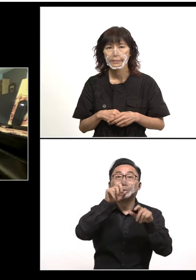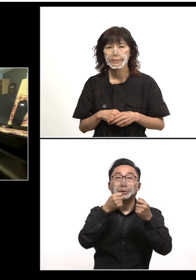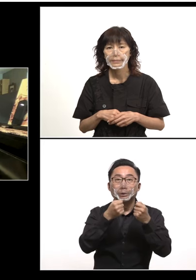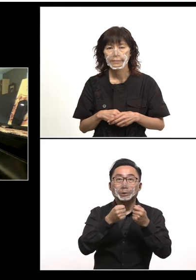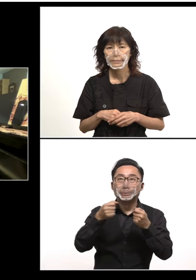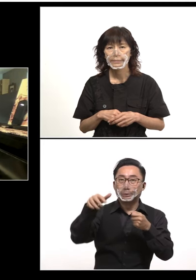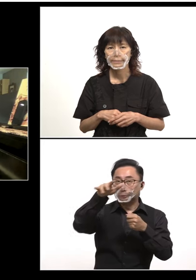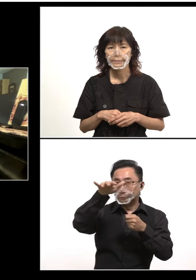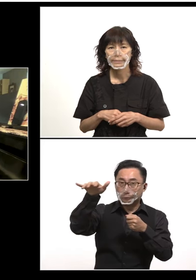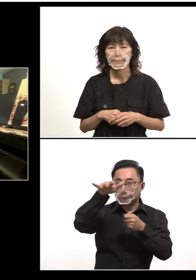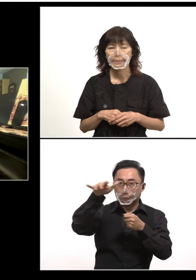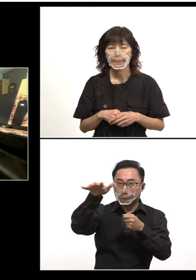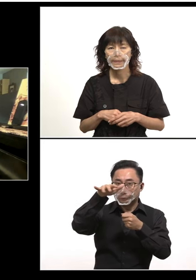was,